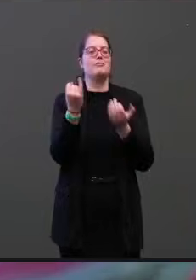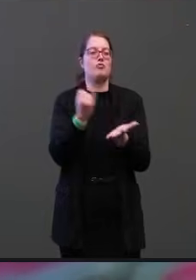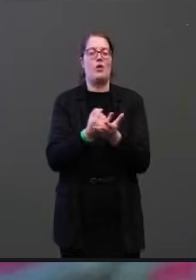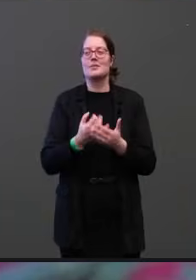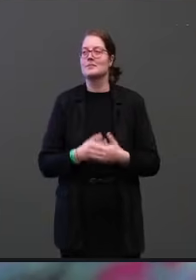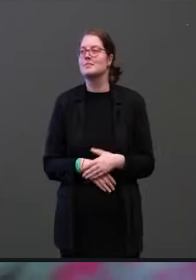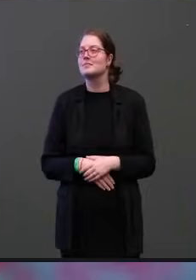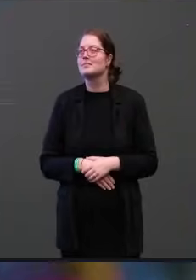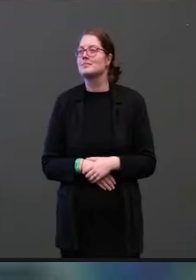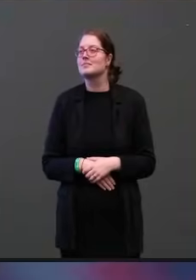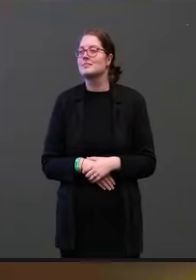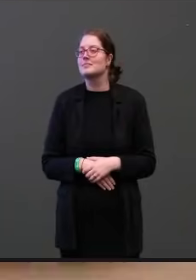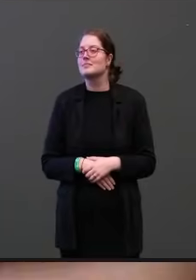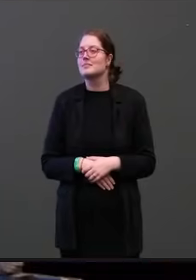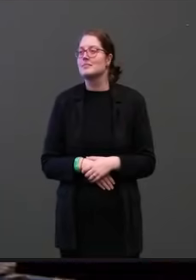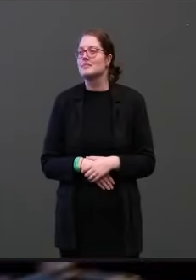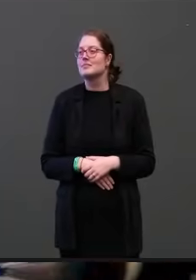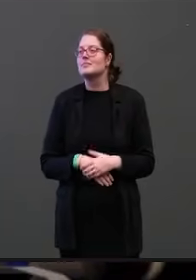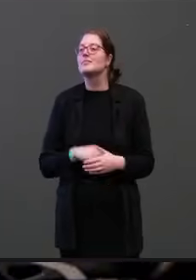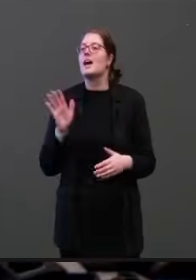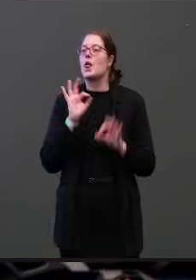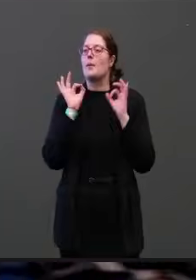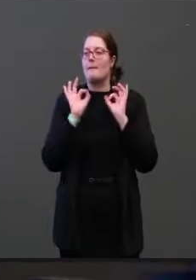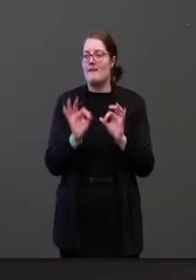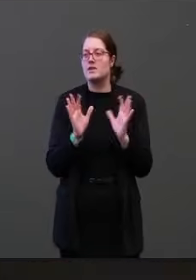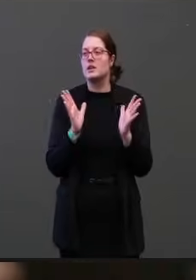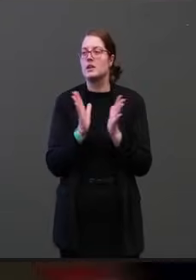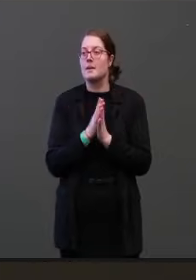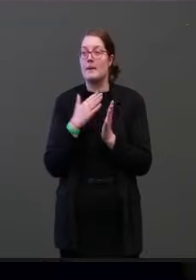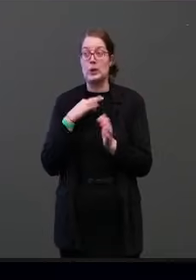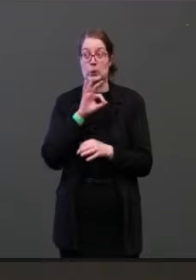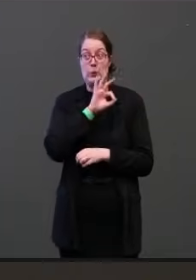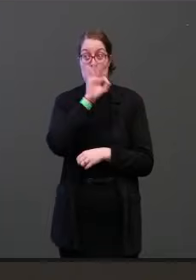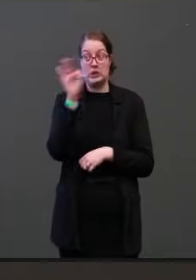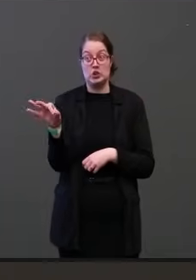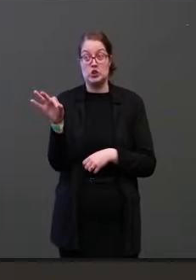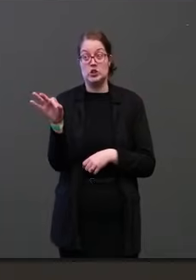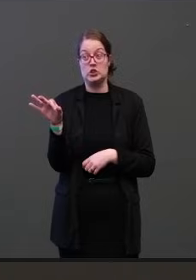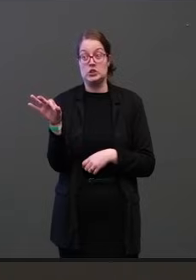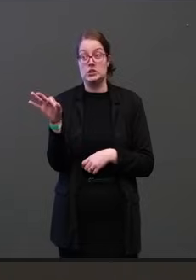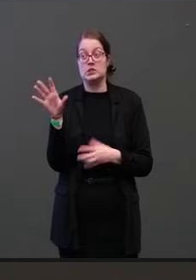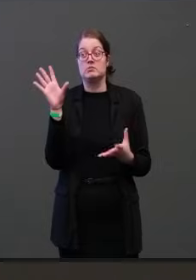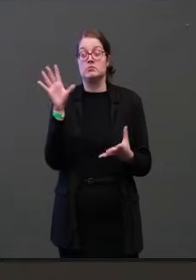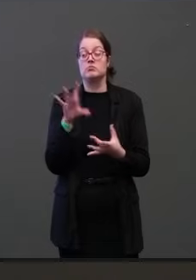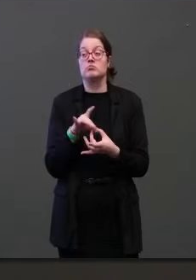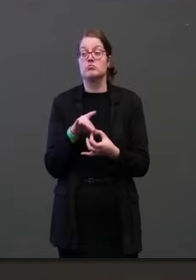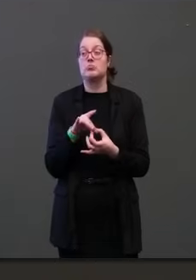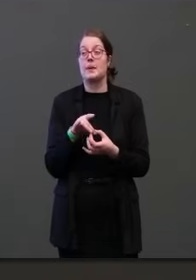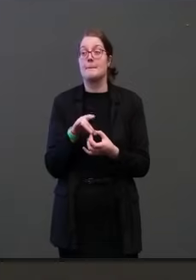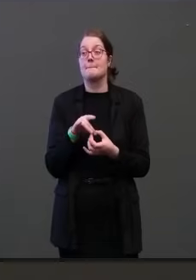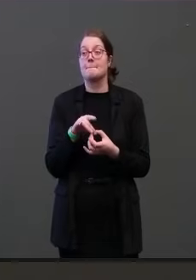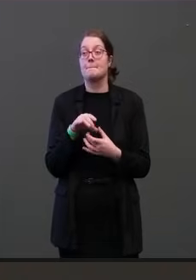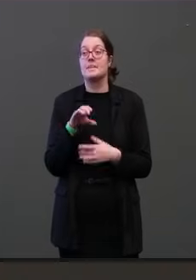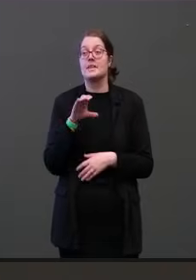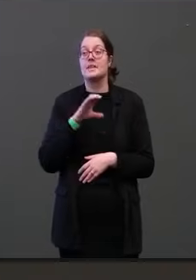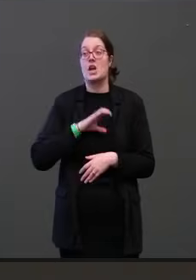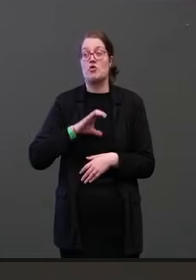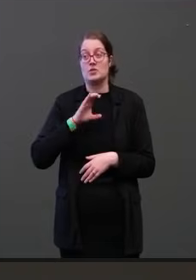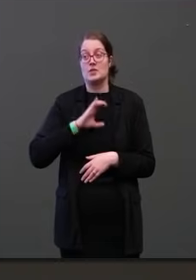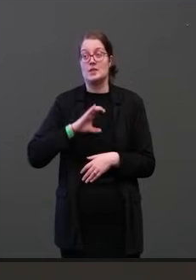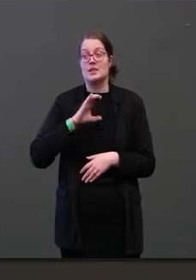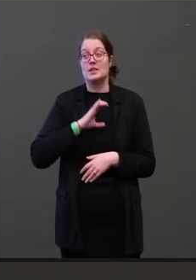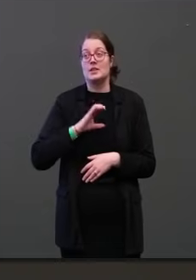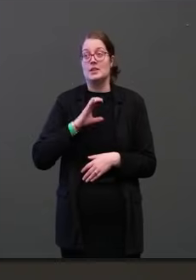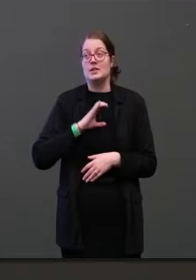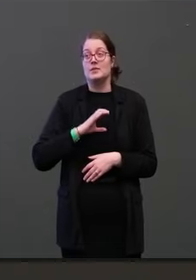There we go. Hello. Perfect. My question in regards to your characters, I suppose, essentially having agency